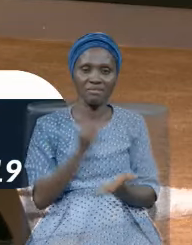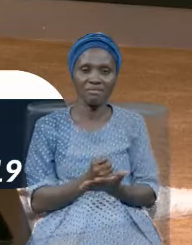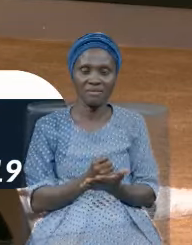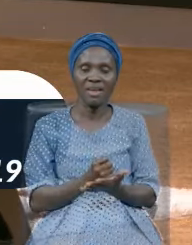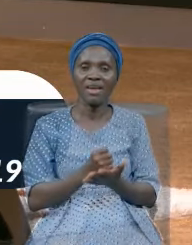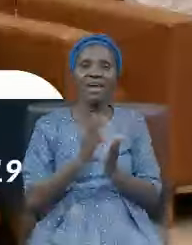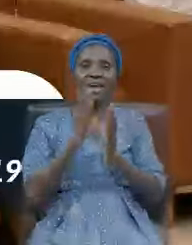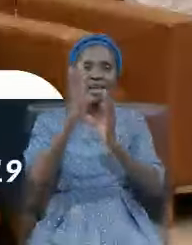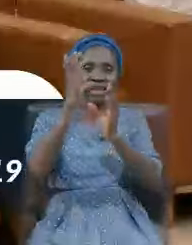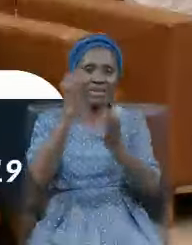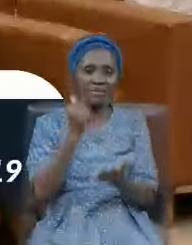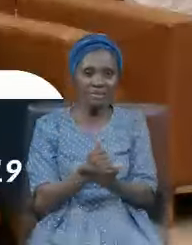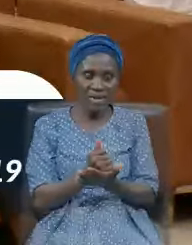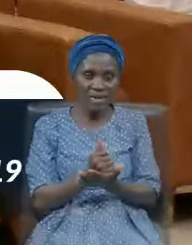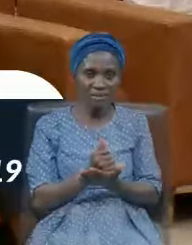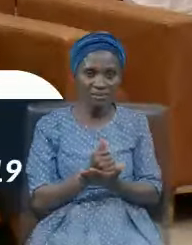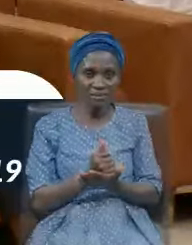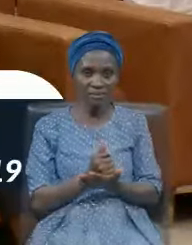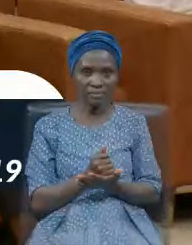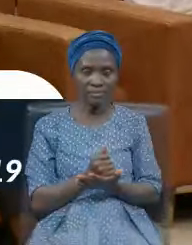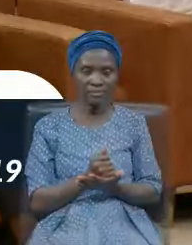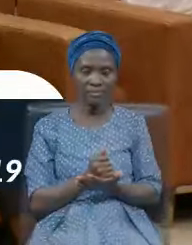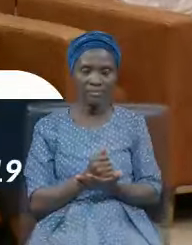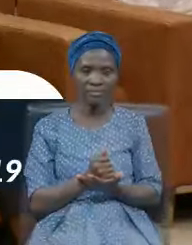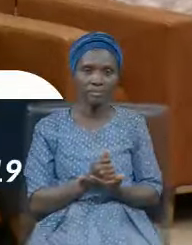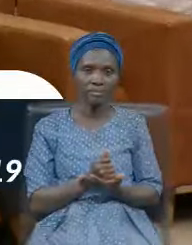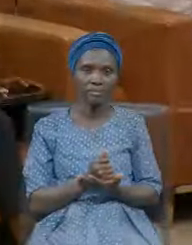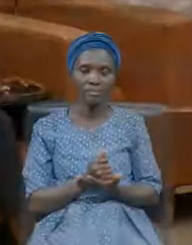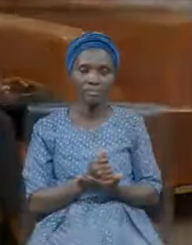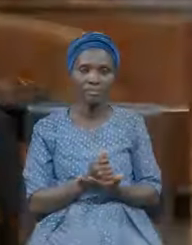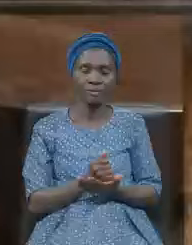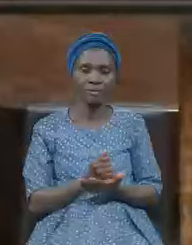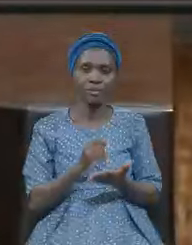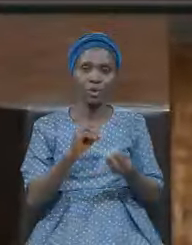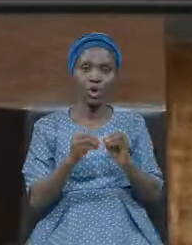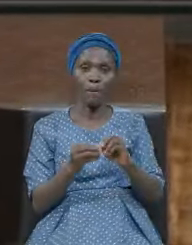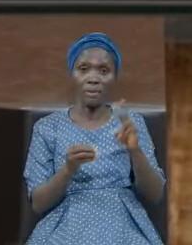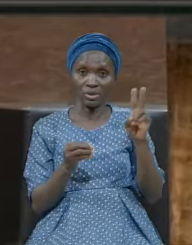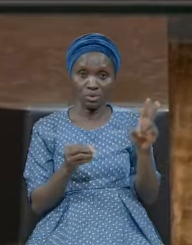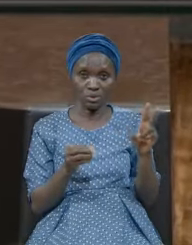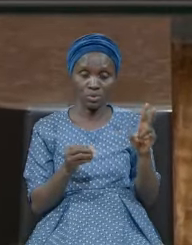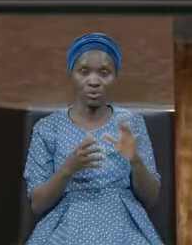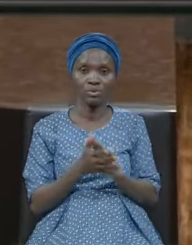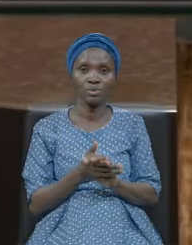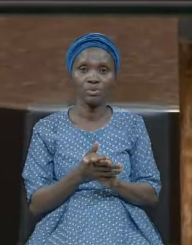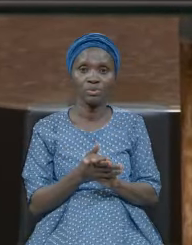Amen. Amen. We're looking at number two here. Number two